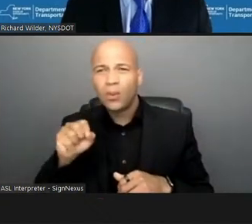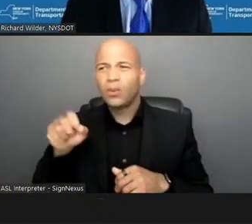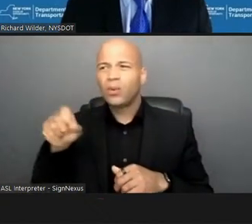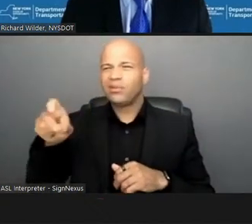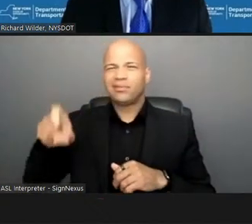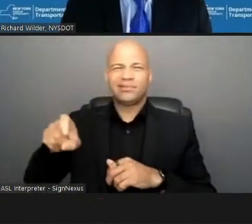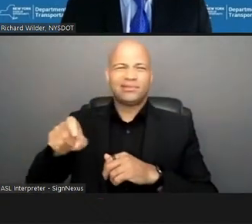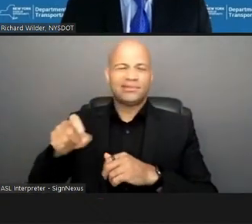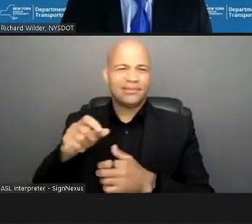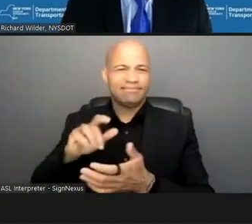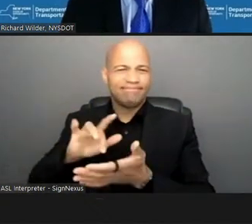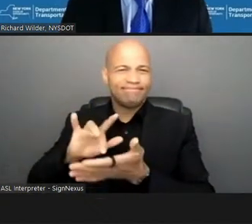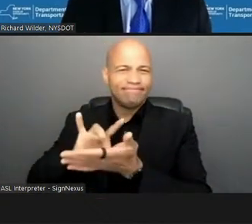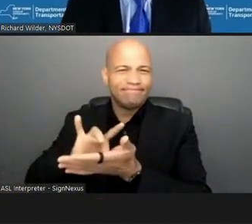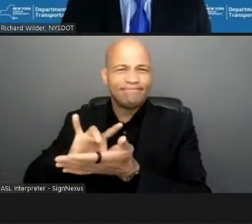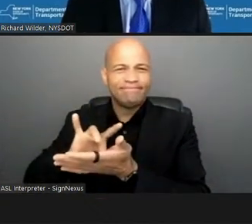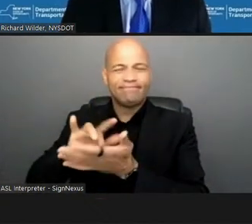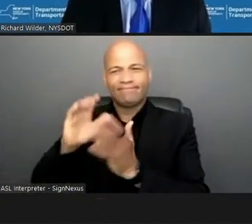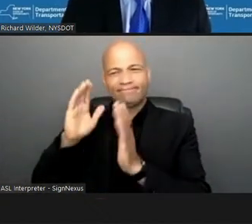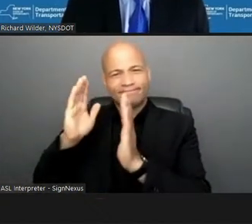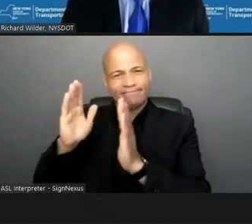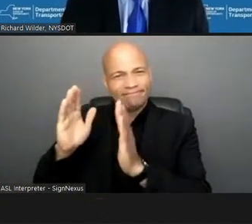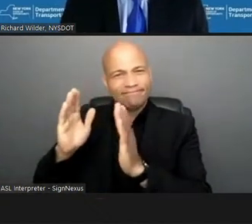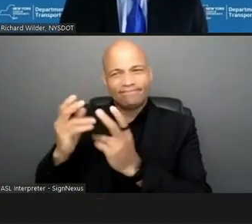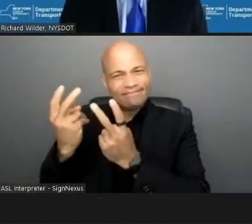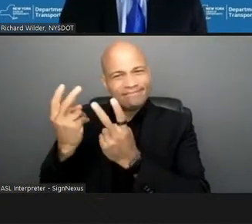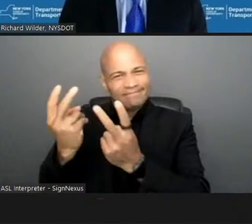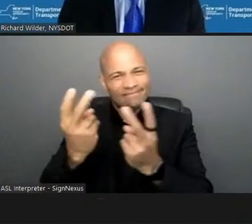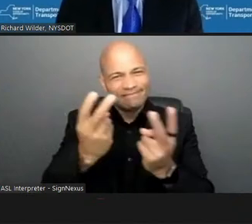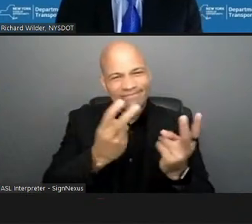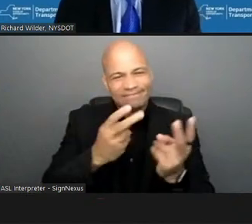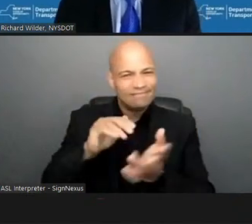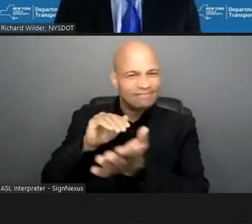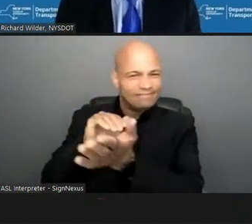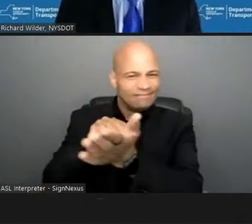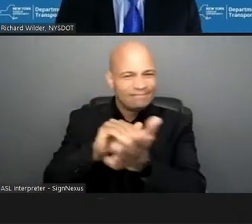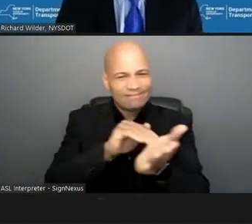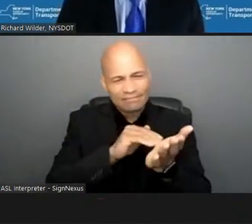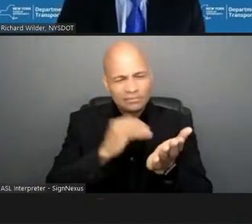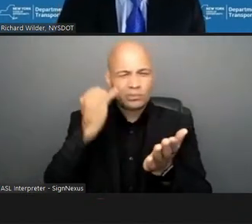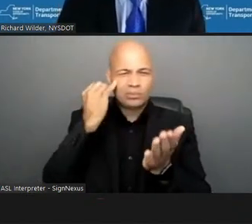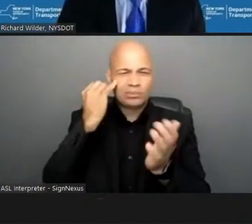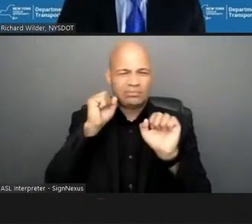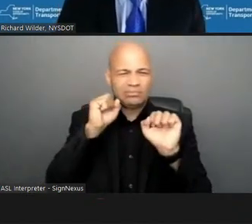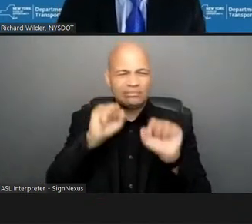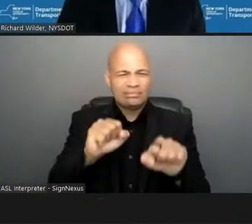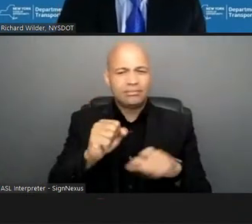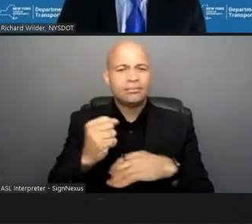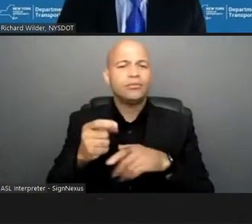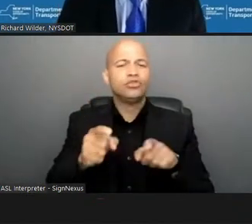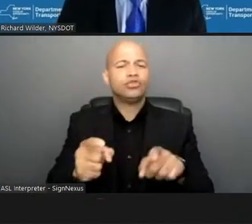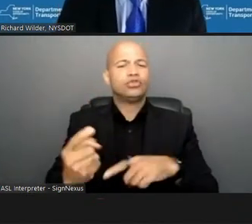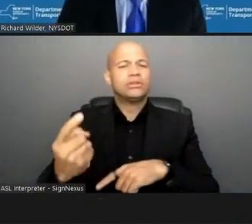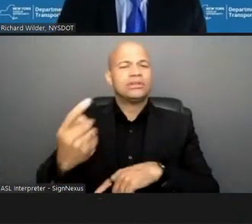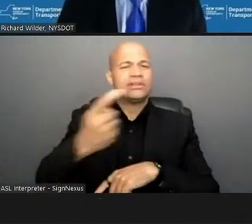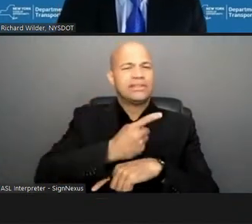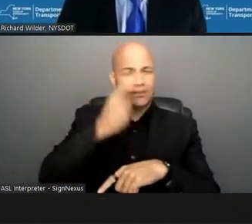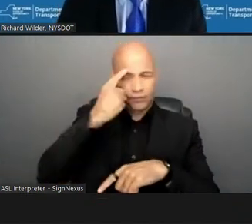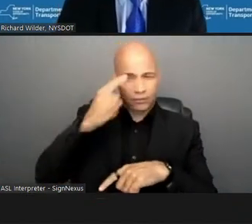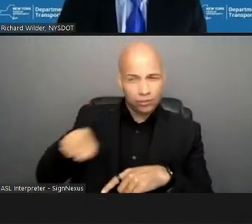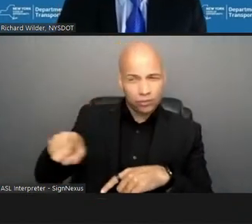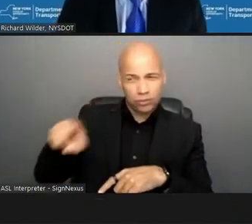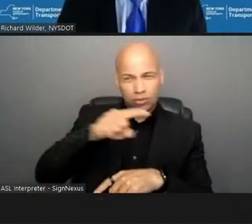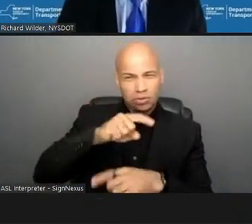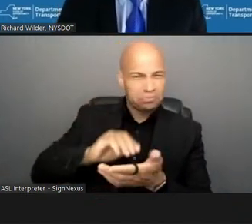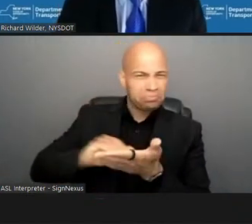other people who need medical it's um if there is a way to make a daytime exemption for those folks